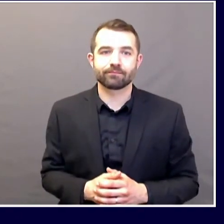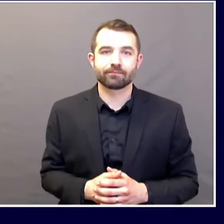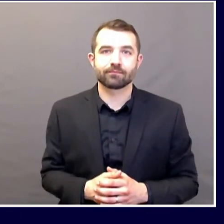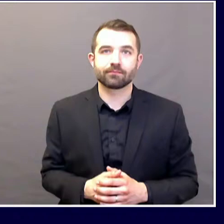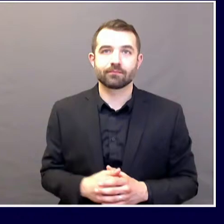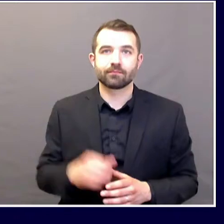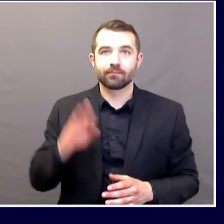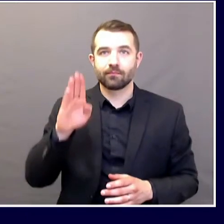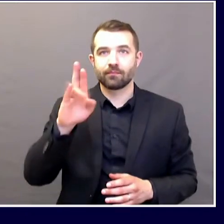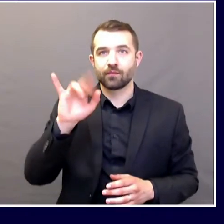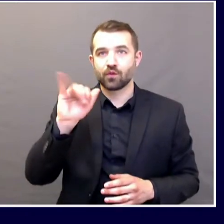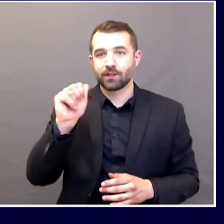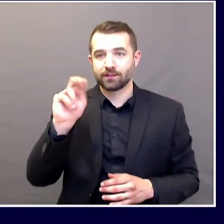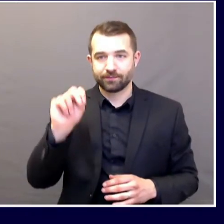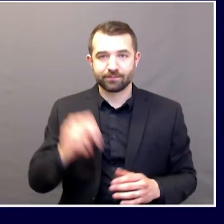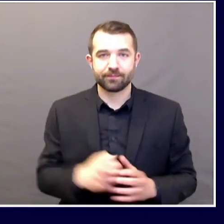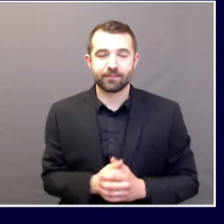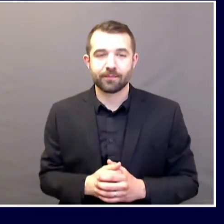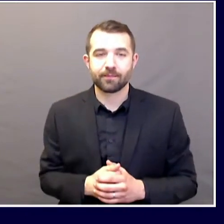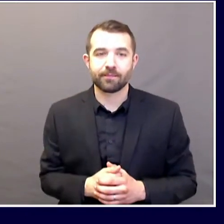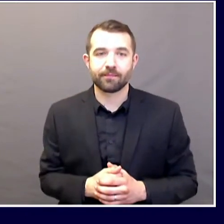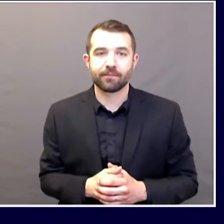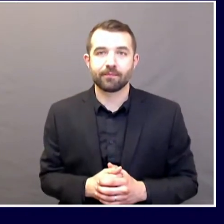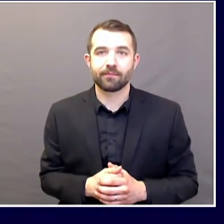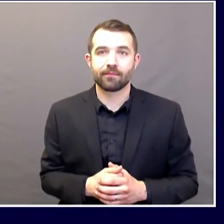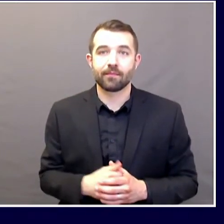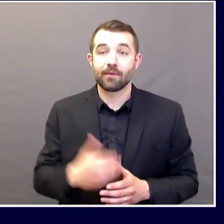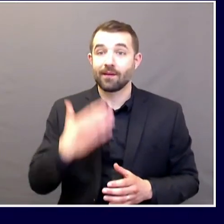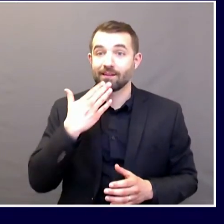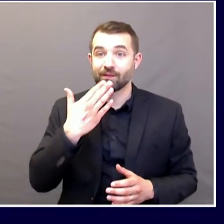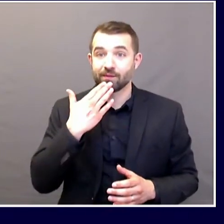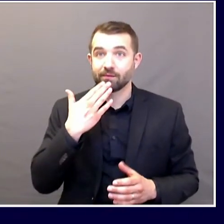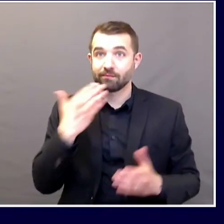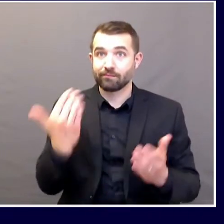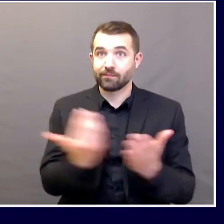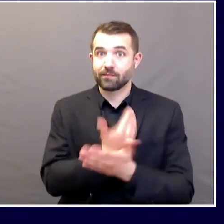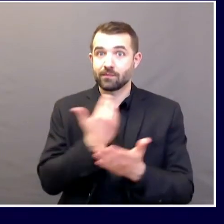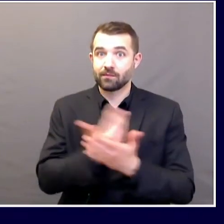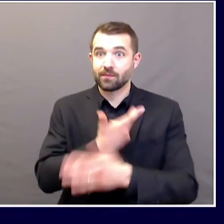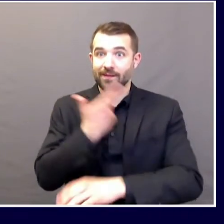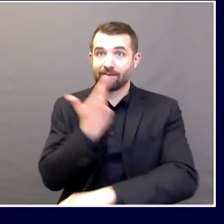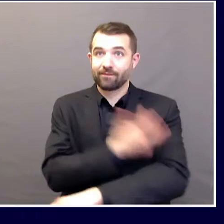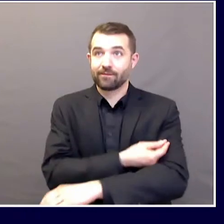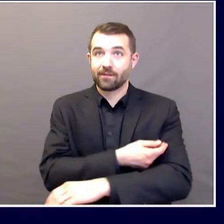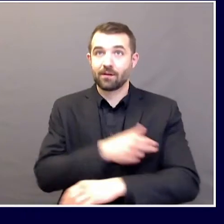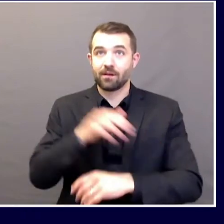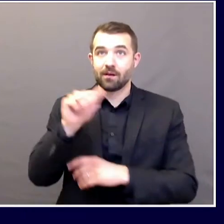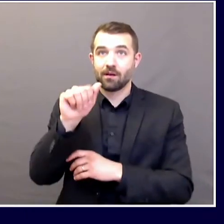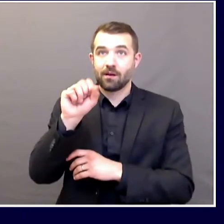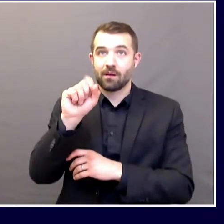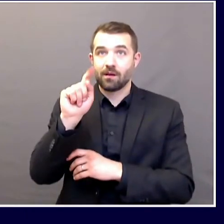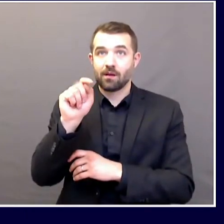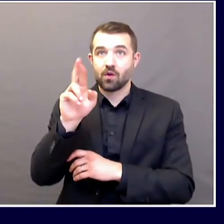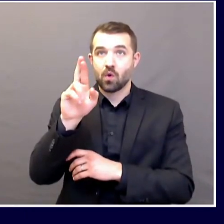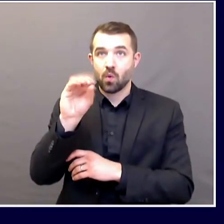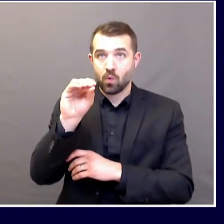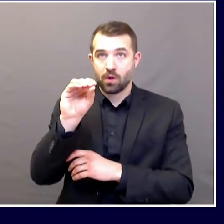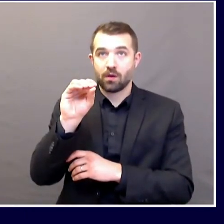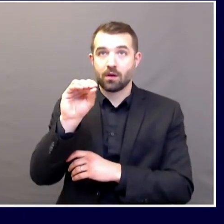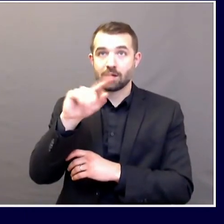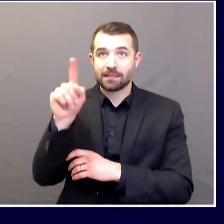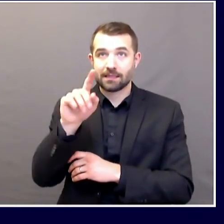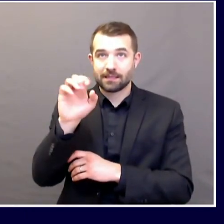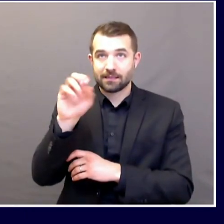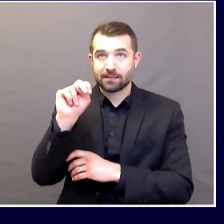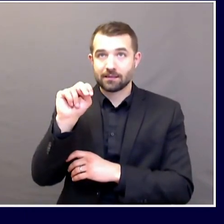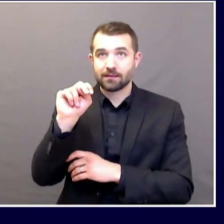Dr. Shah. AstraZeneca vaccine making some headlines today. News that it's going to maybe be distributed to Canada and